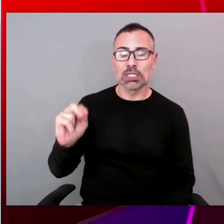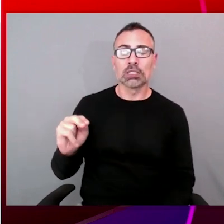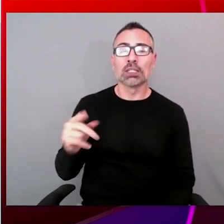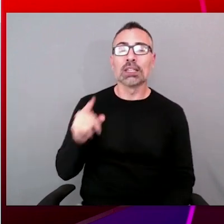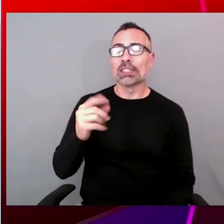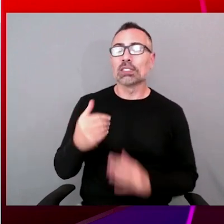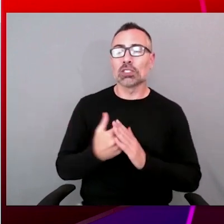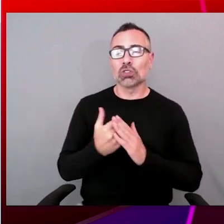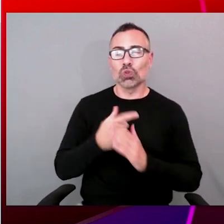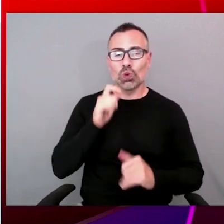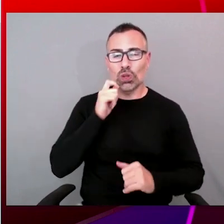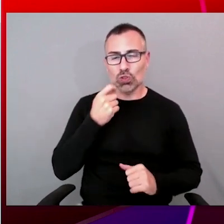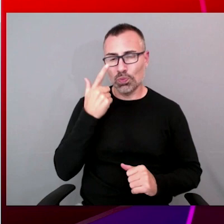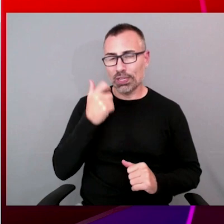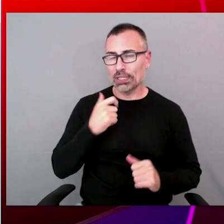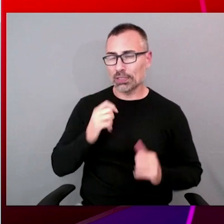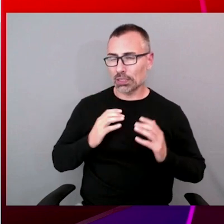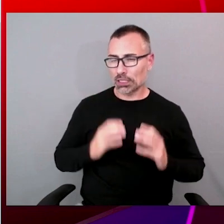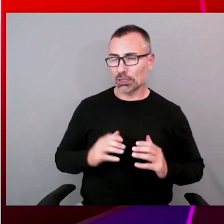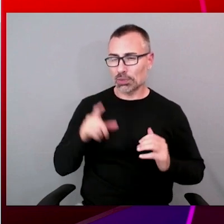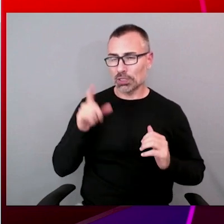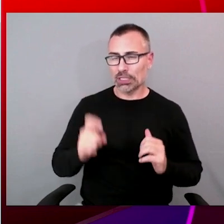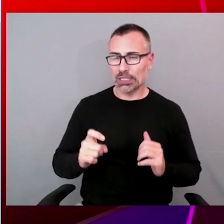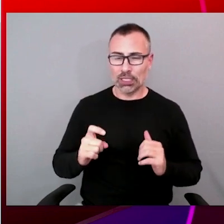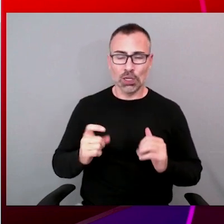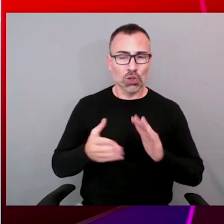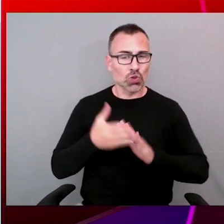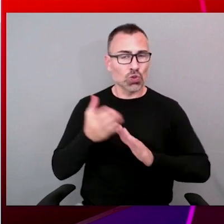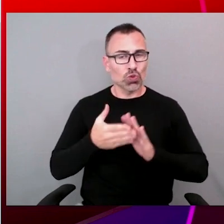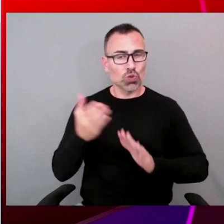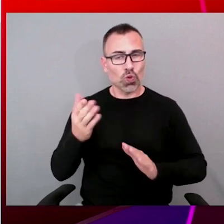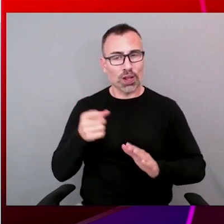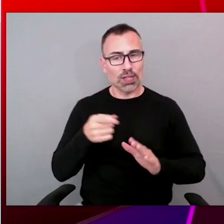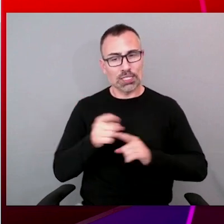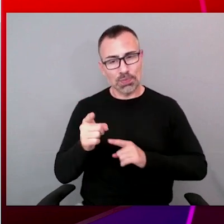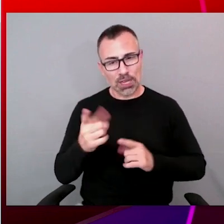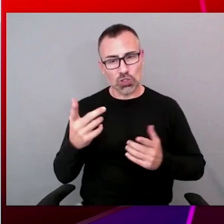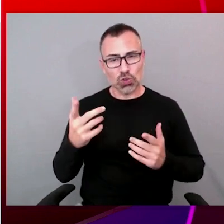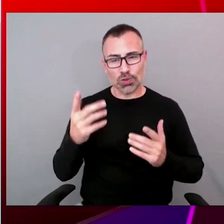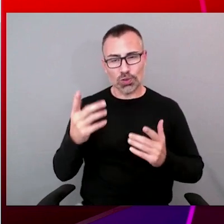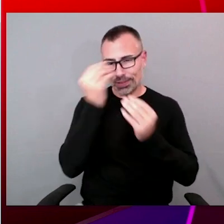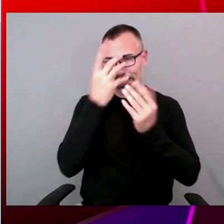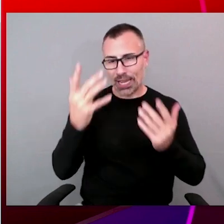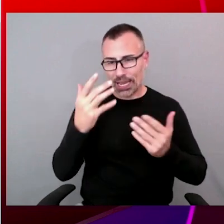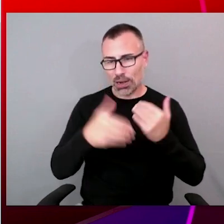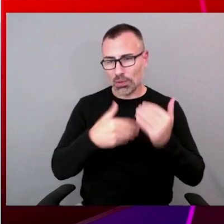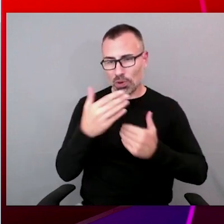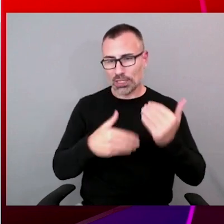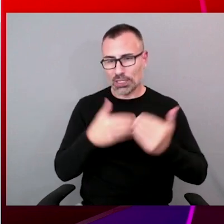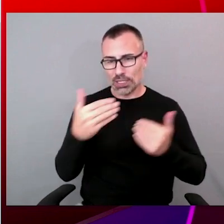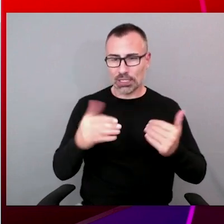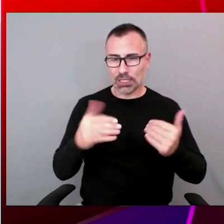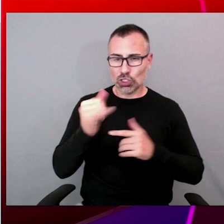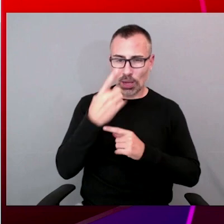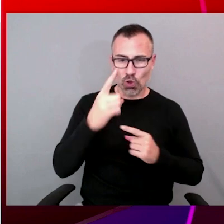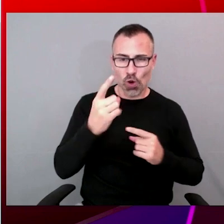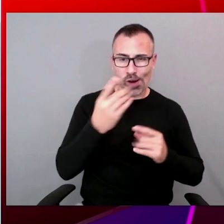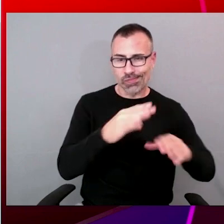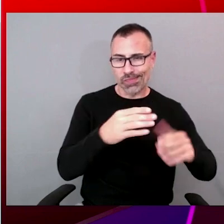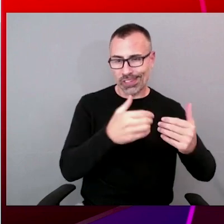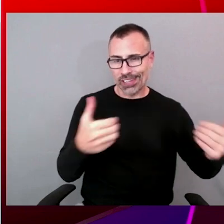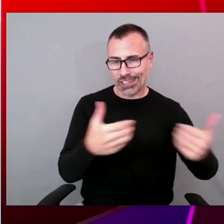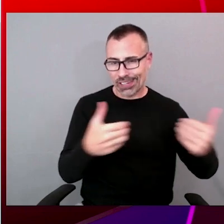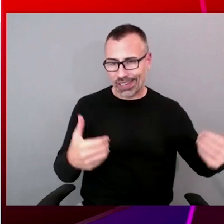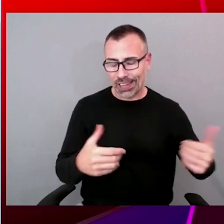to run like special data processing jobs to do the partitioning, to do the aggregation. Here is just a point